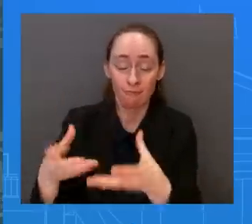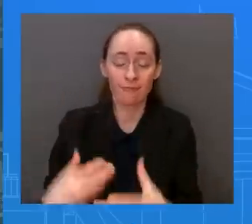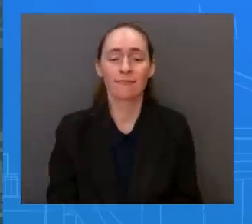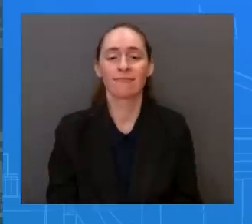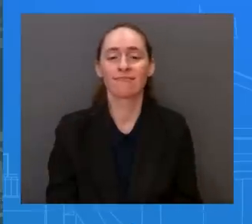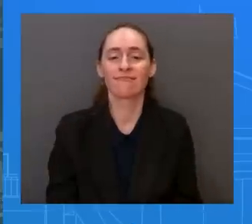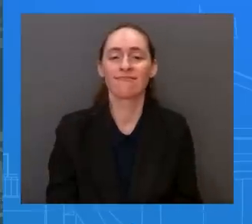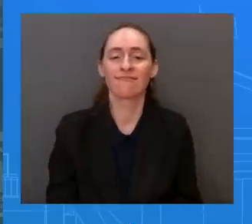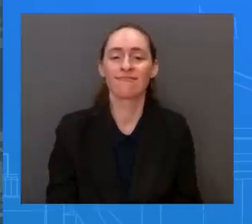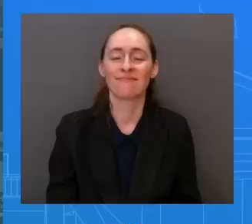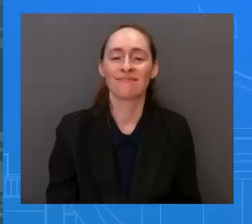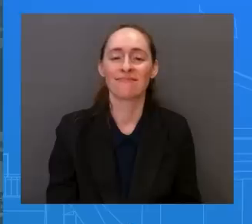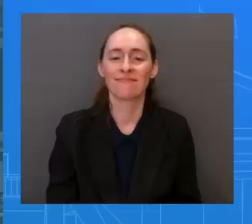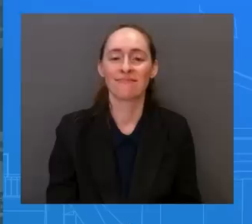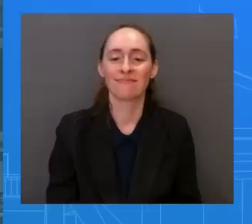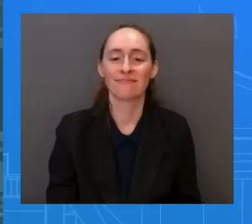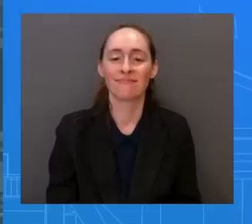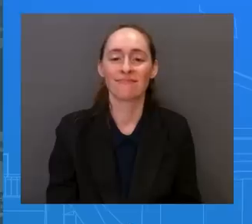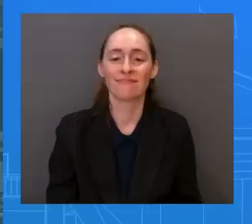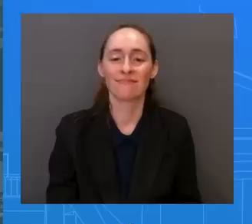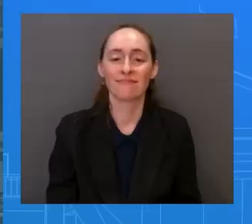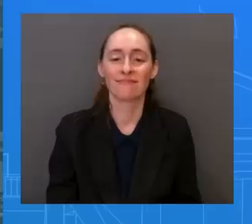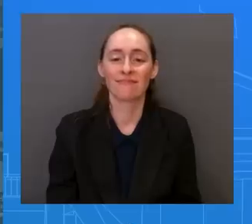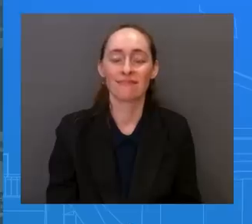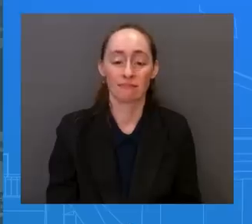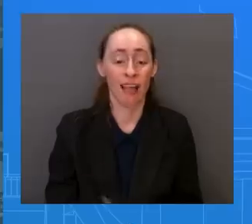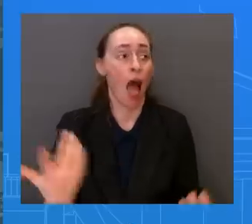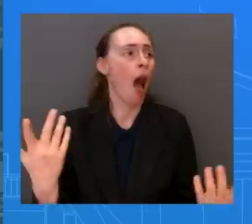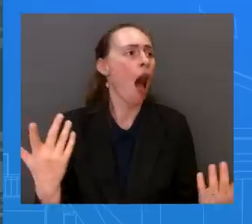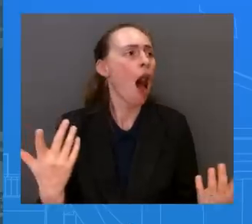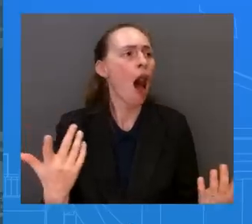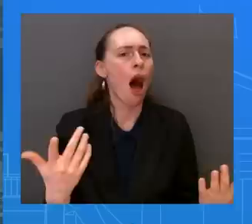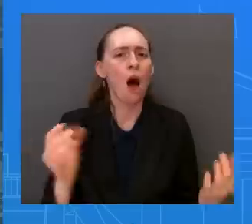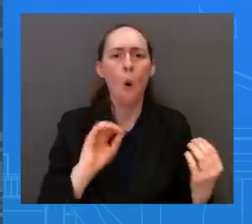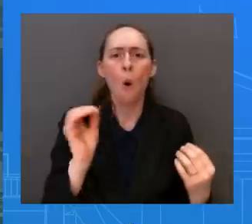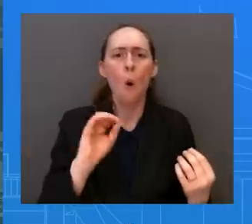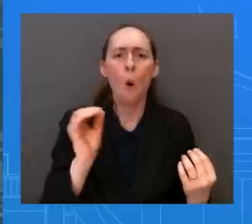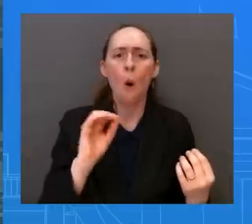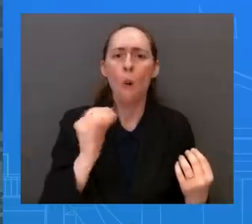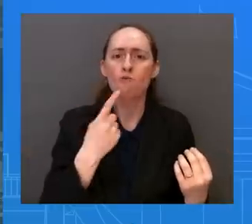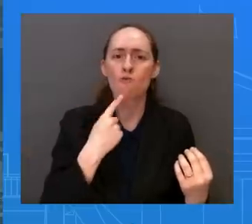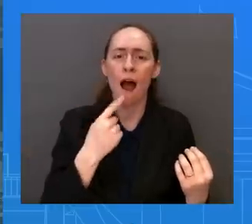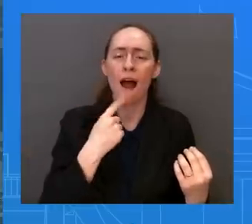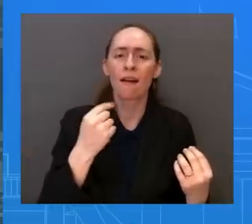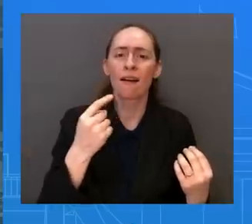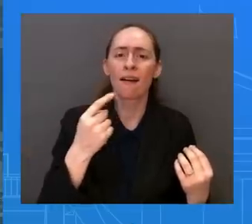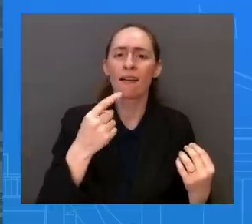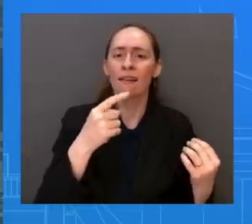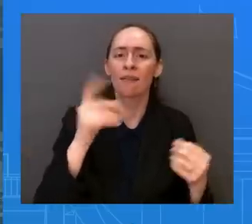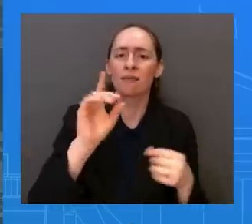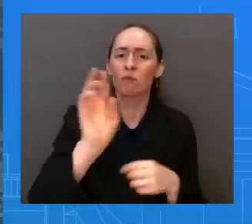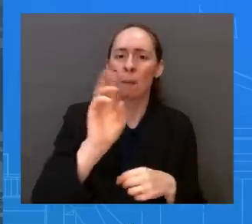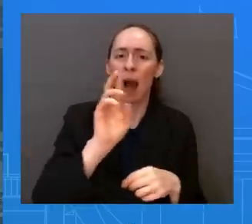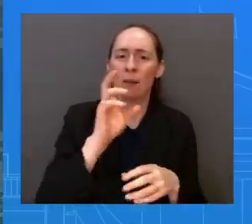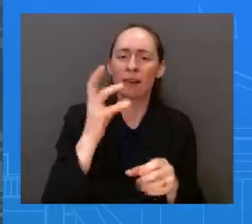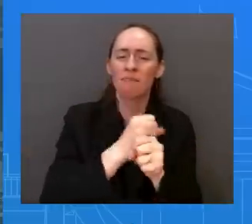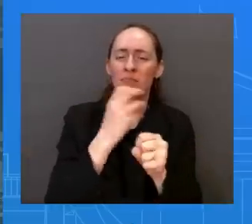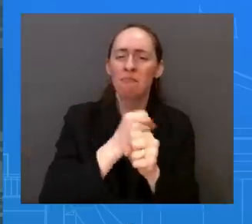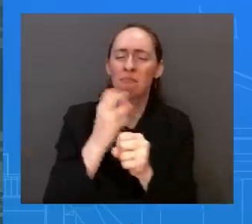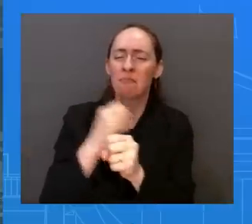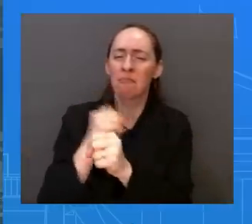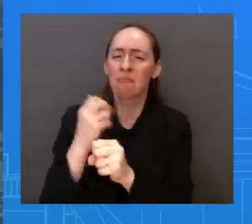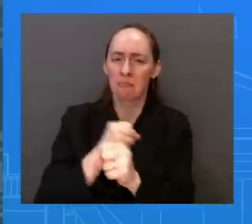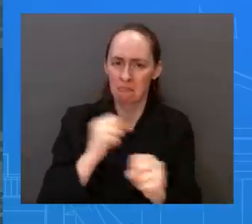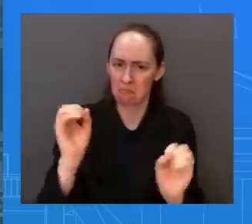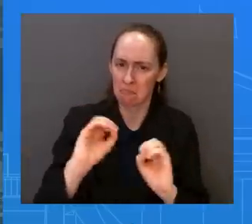Senate. We saw that, yes, Republicans now have Congress, but by a slim majority. We were told it was going to be more than